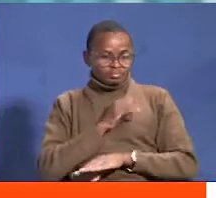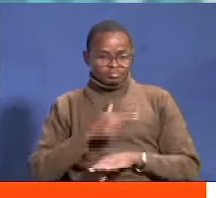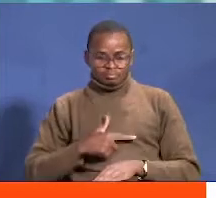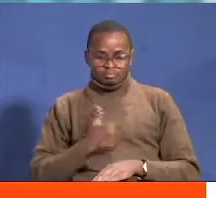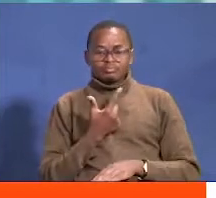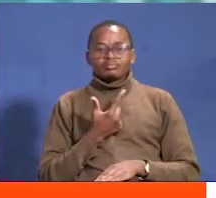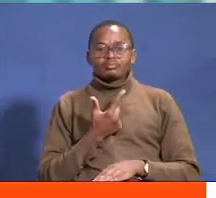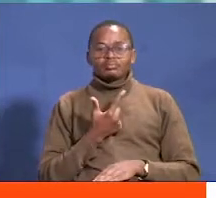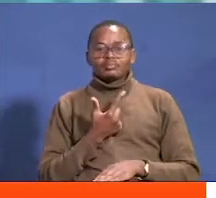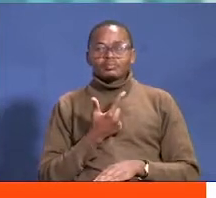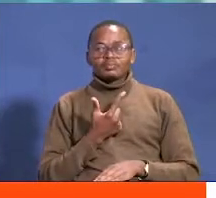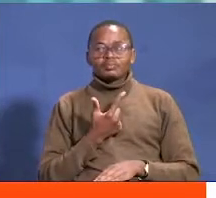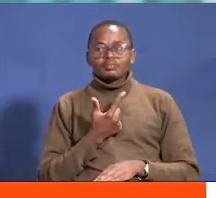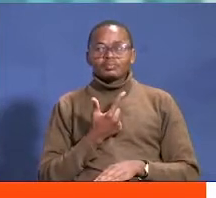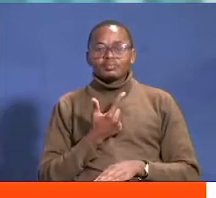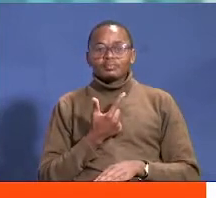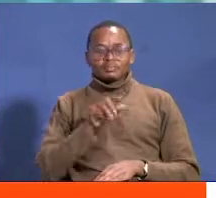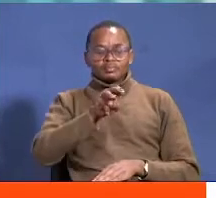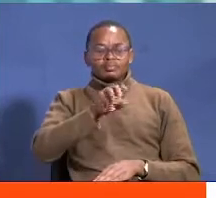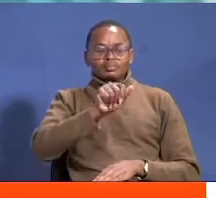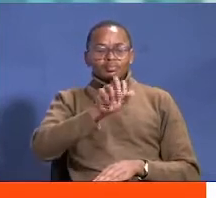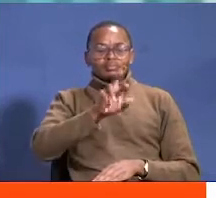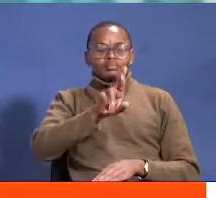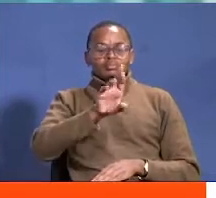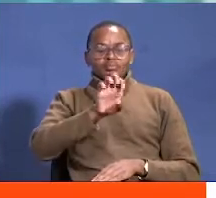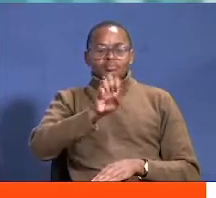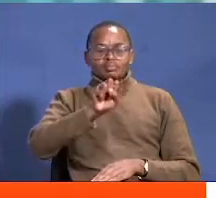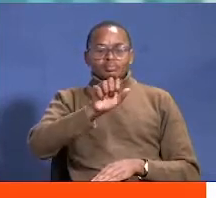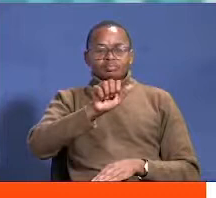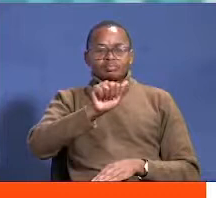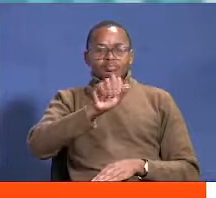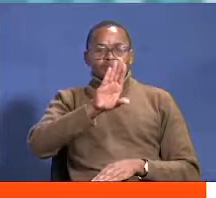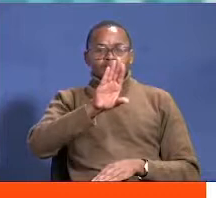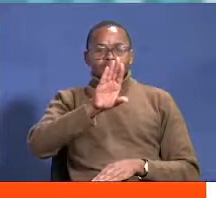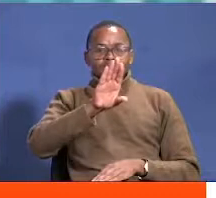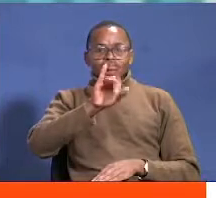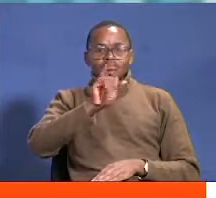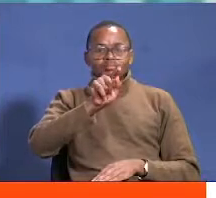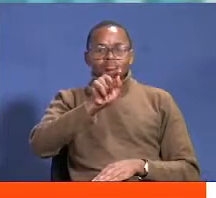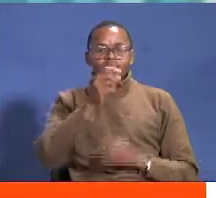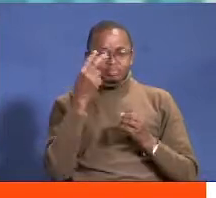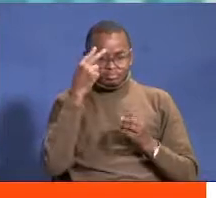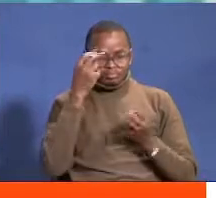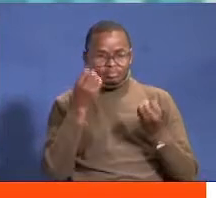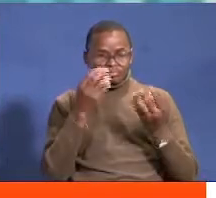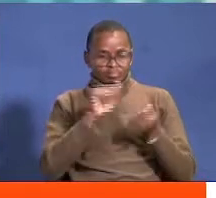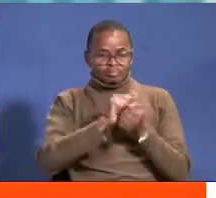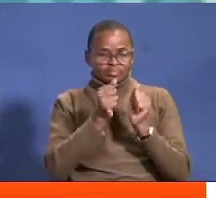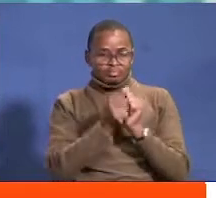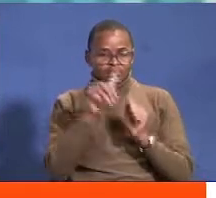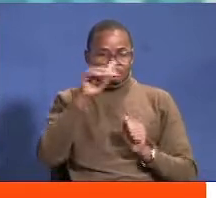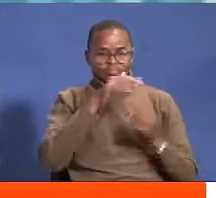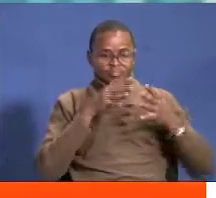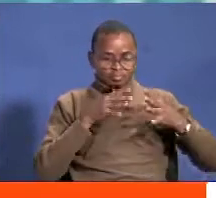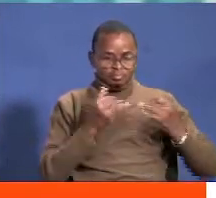visited Masabit County, Machakos. I witnessed so many changes. In the environment right now.